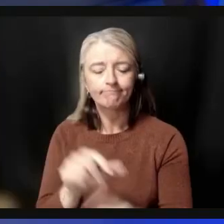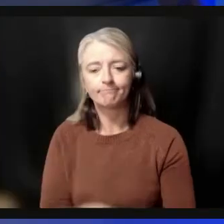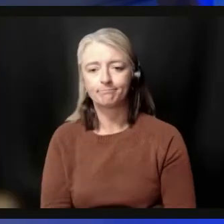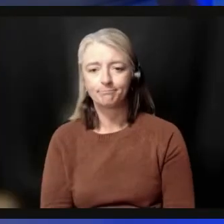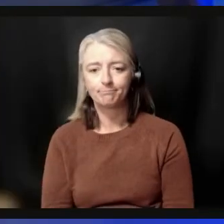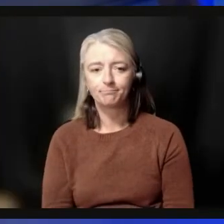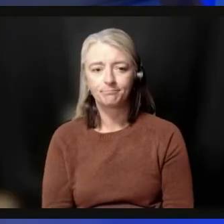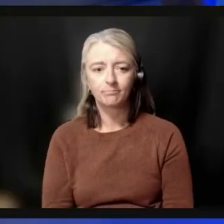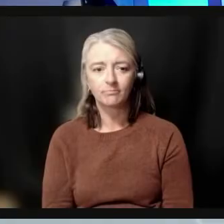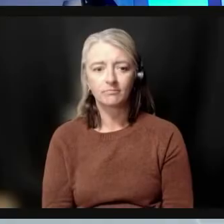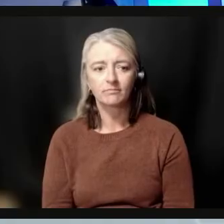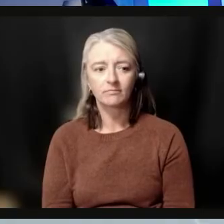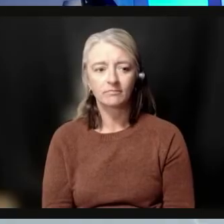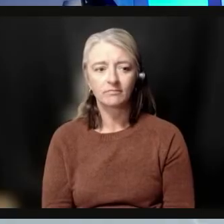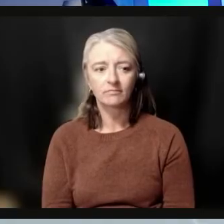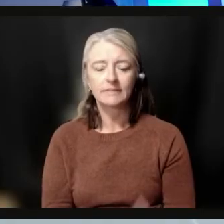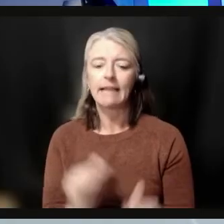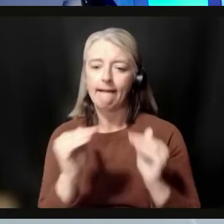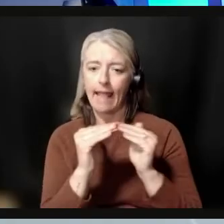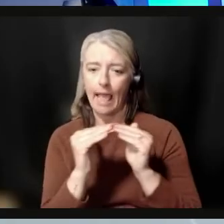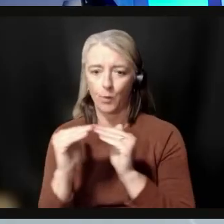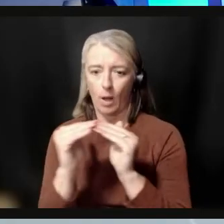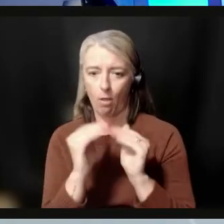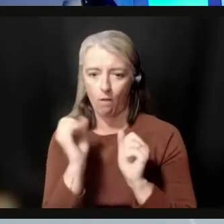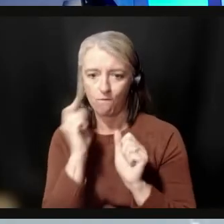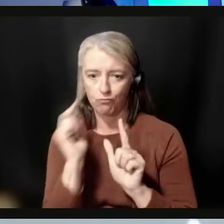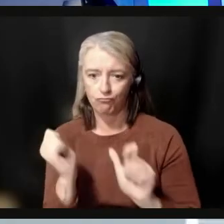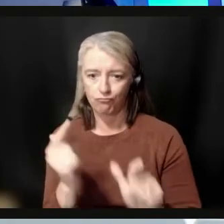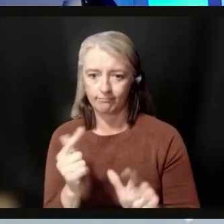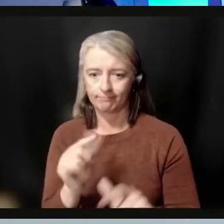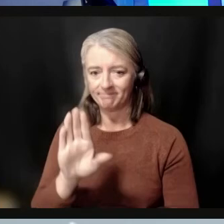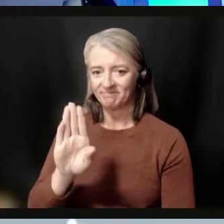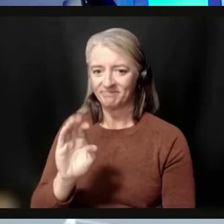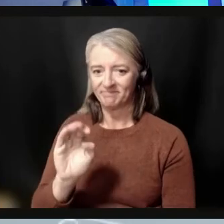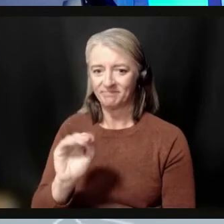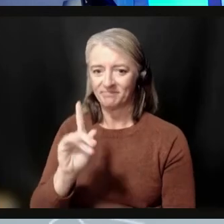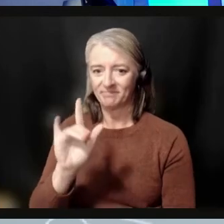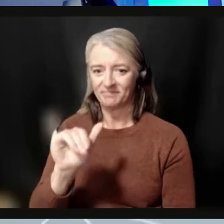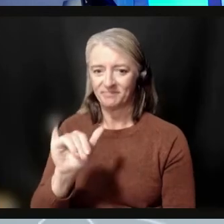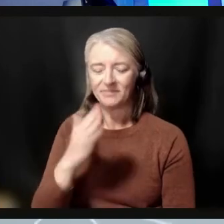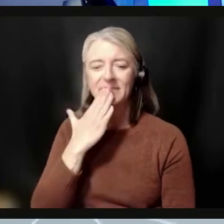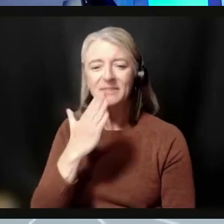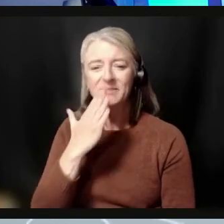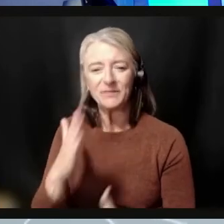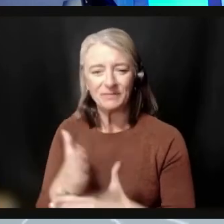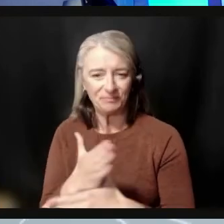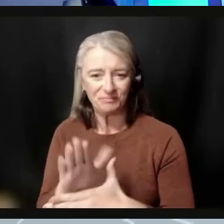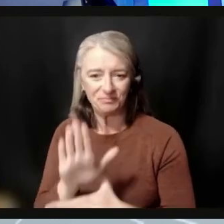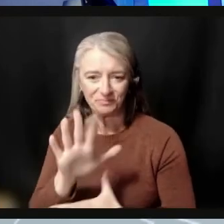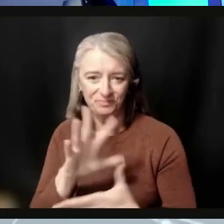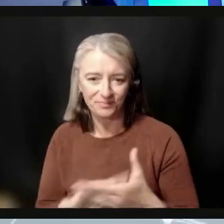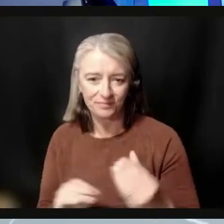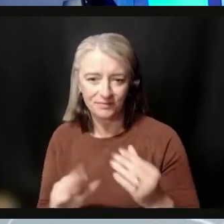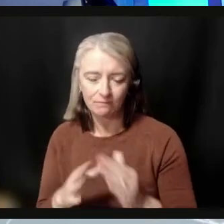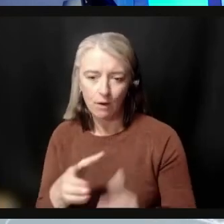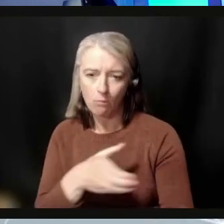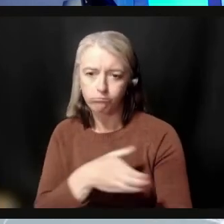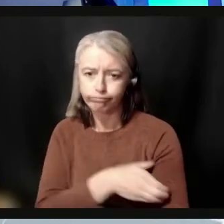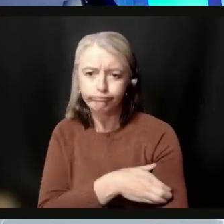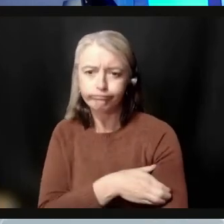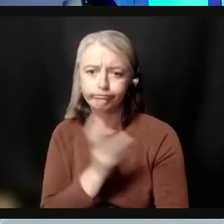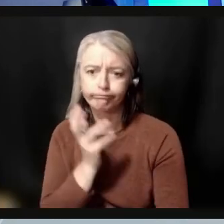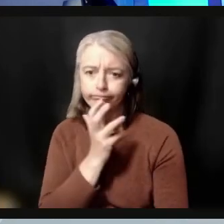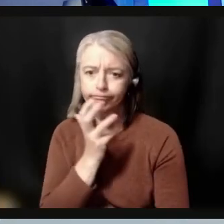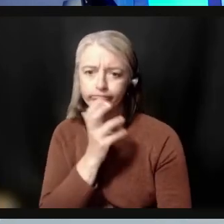And Becky, first of all, I want to thank you for sharing your story. It's a very powerful one and offers some